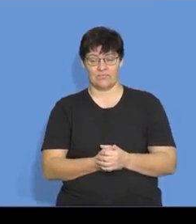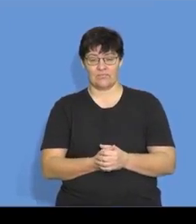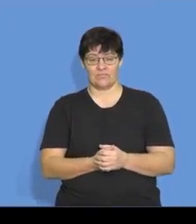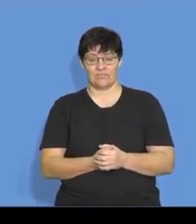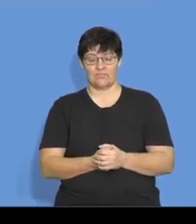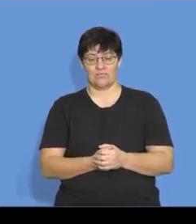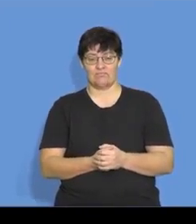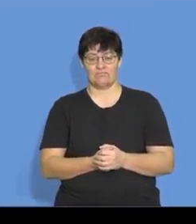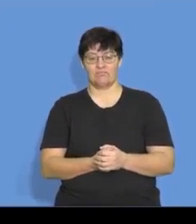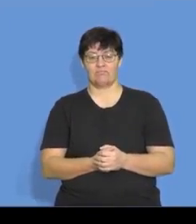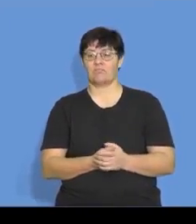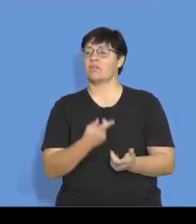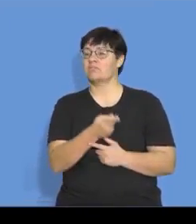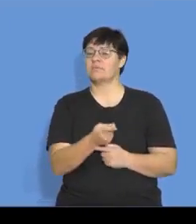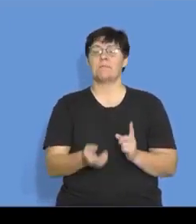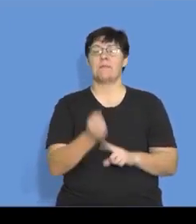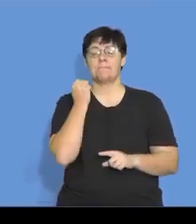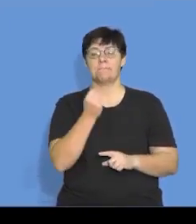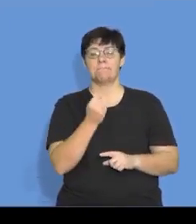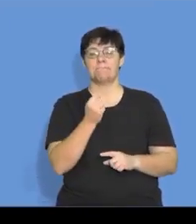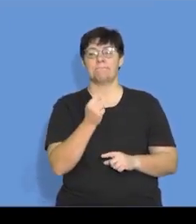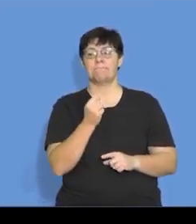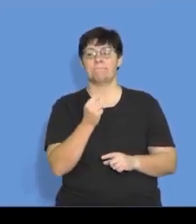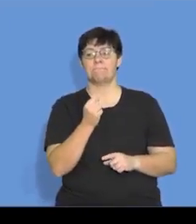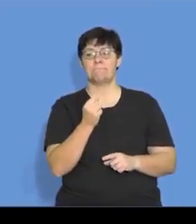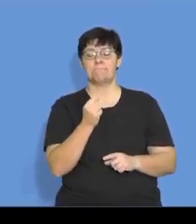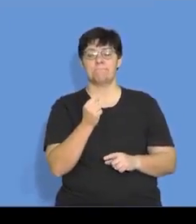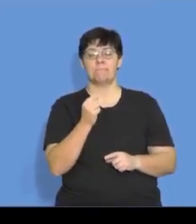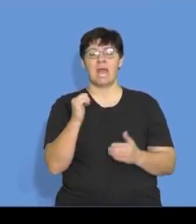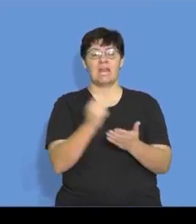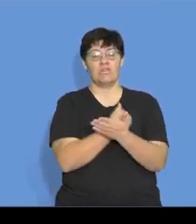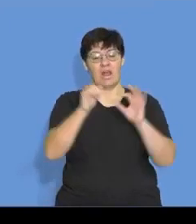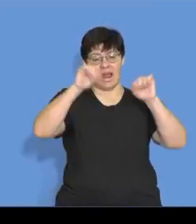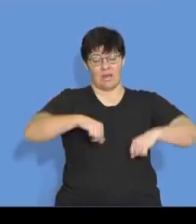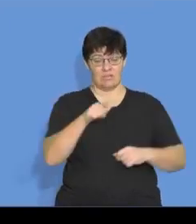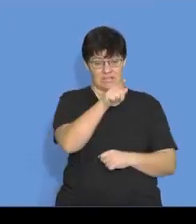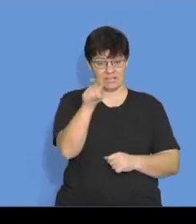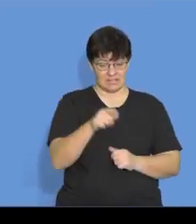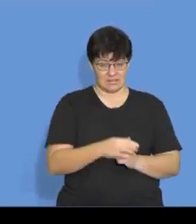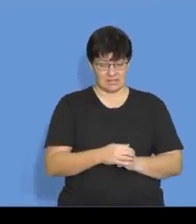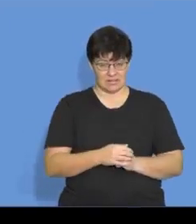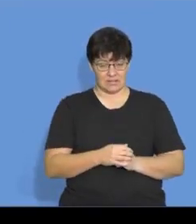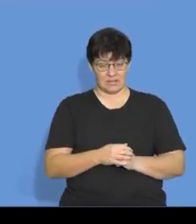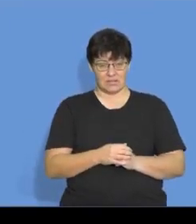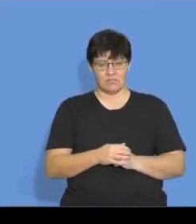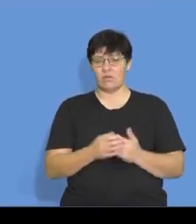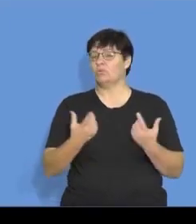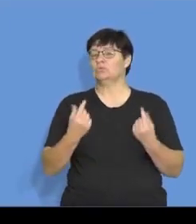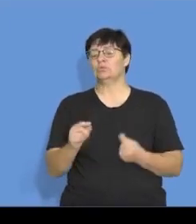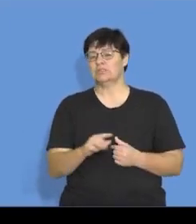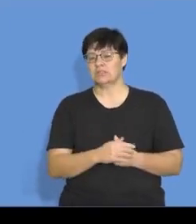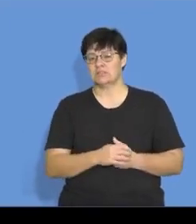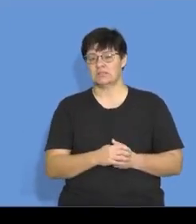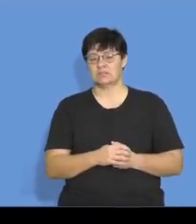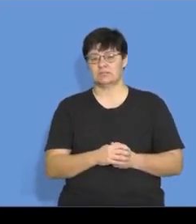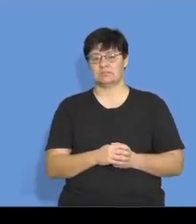You come to an item called creditors' allowances. What do we deal with here?